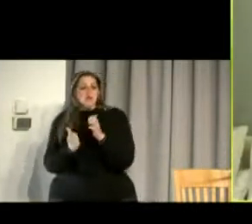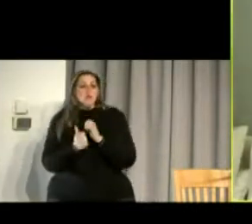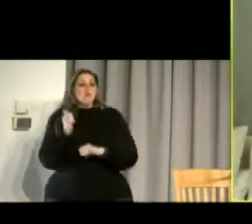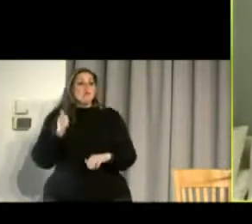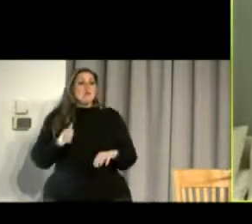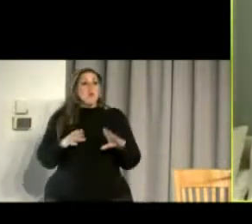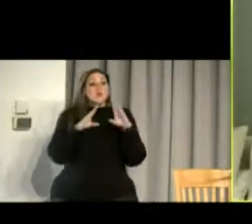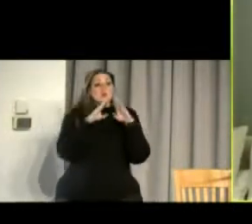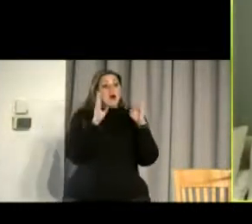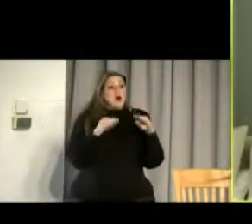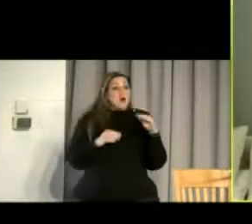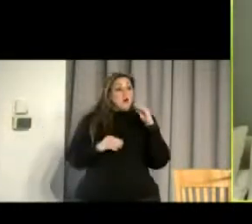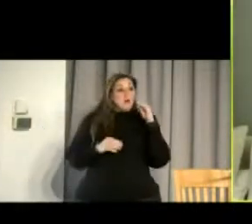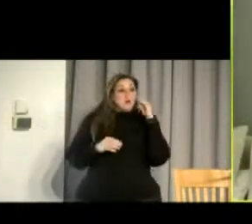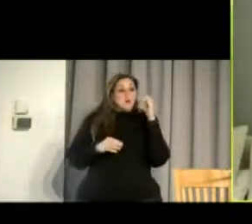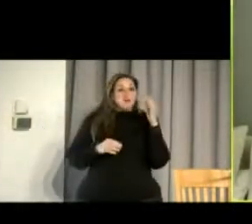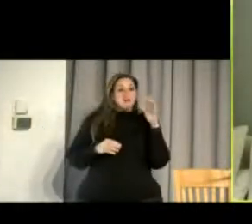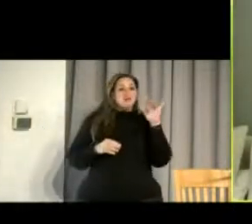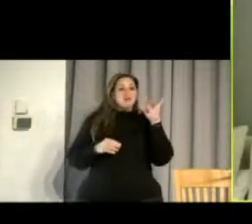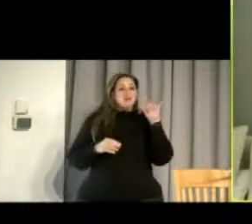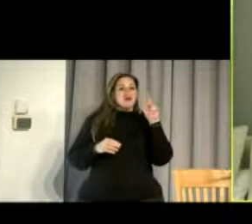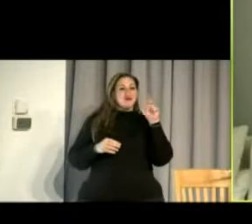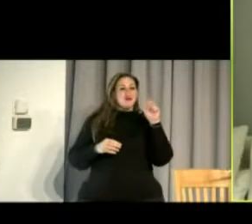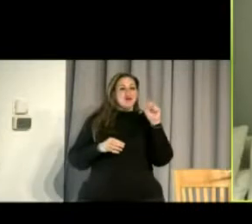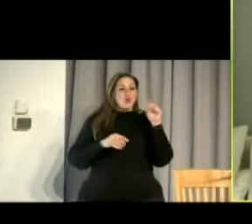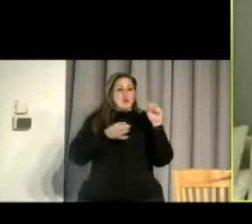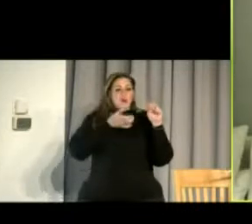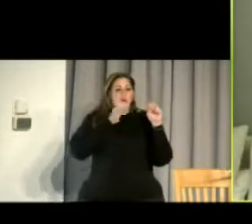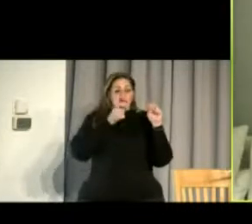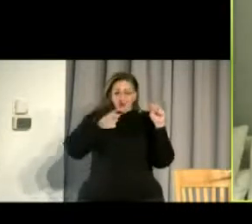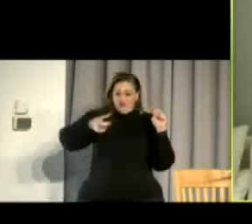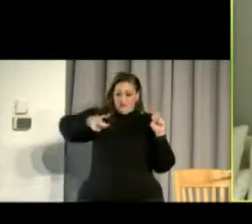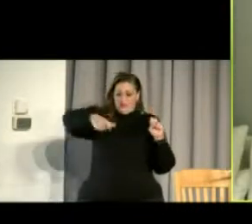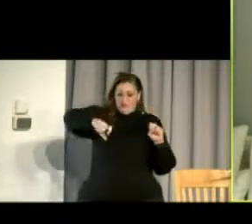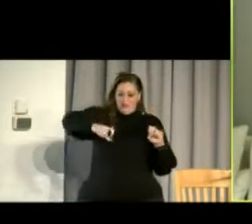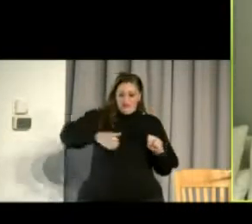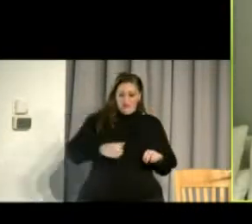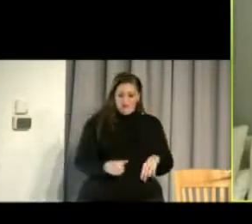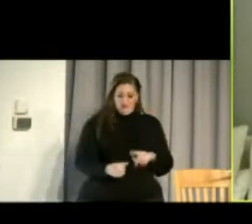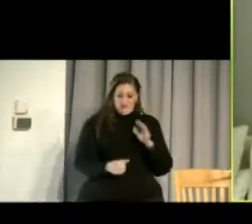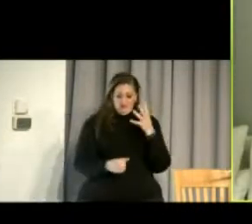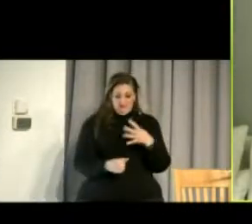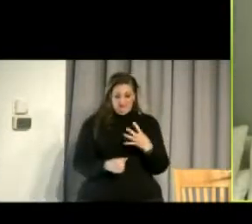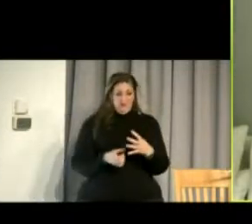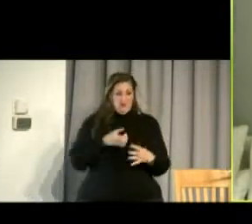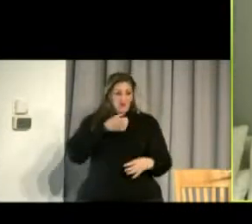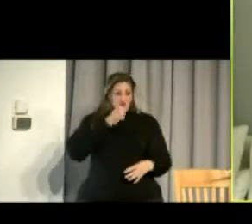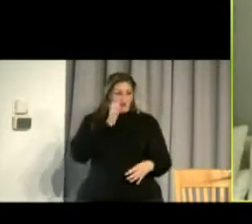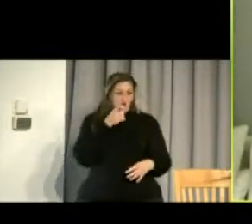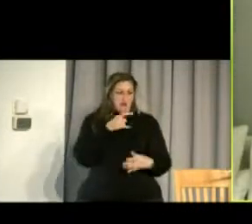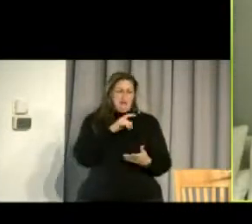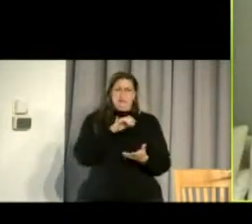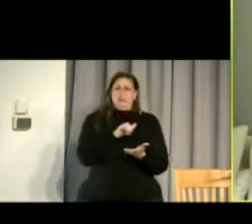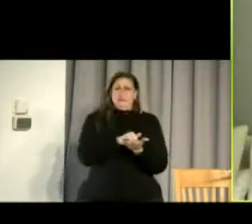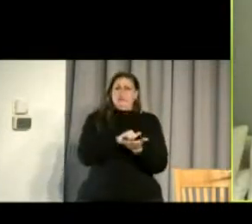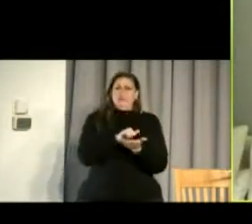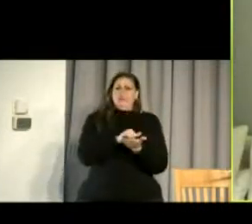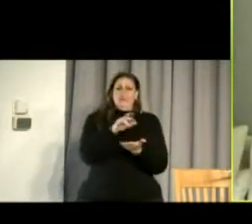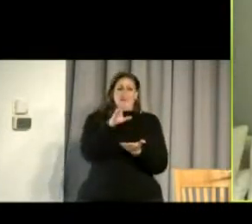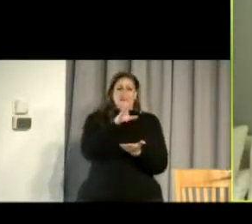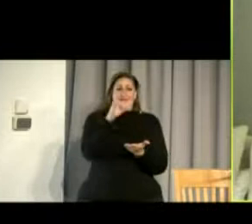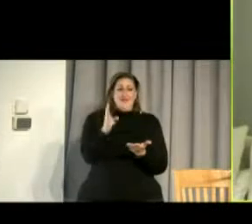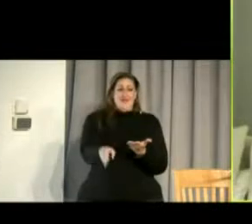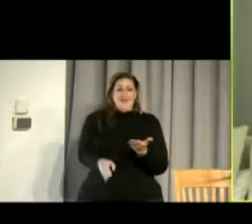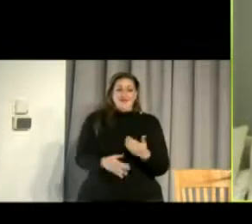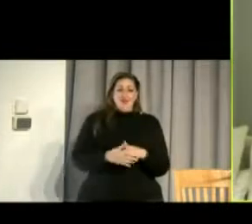Jackson we don't drink tap water. We haven't drank tap water. I can't tell you a time when I drank tap water in Jackson without a filter. Since